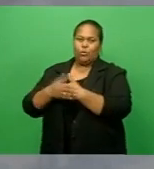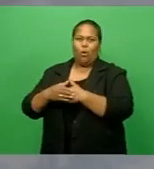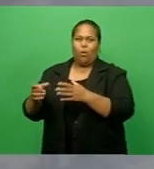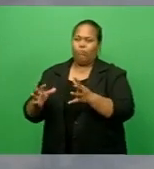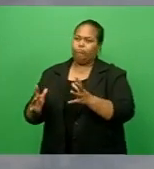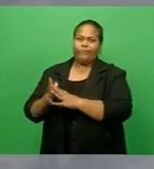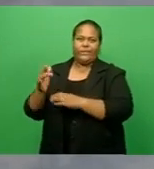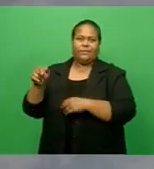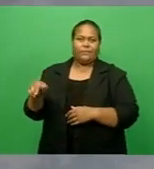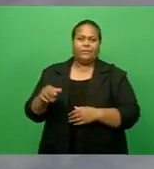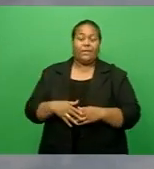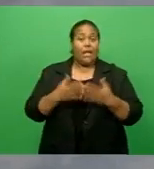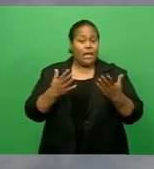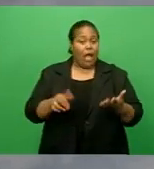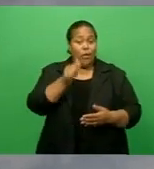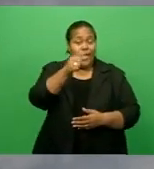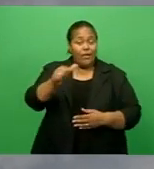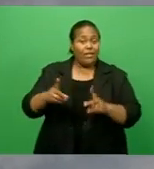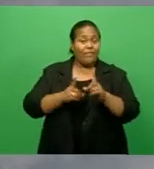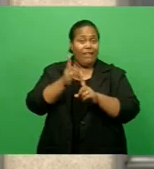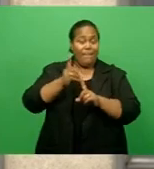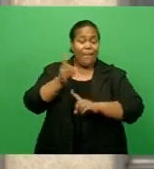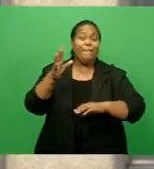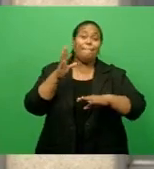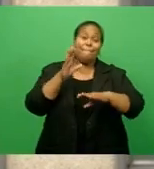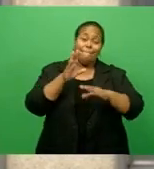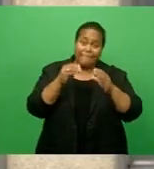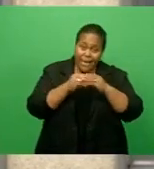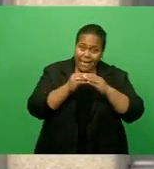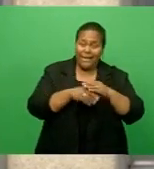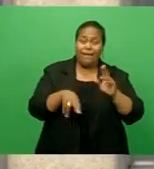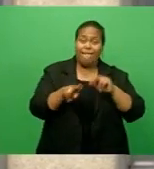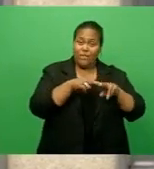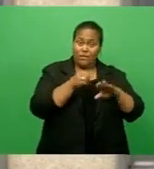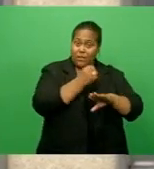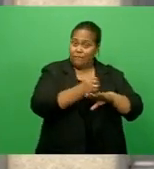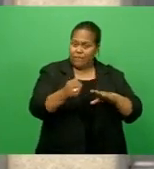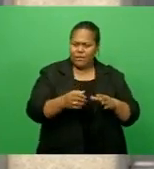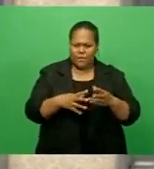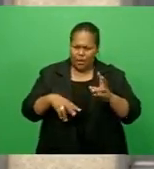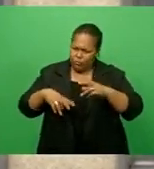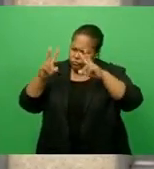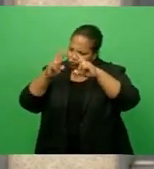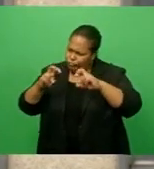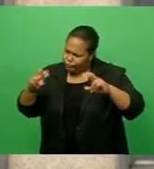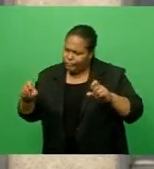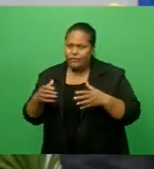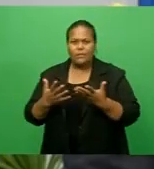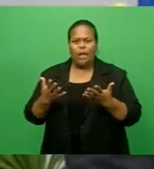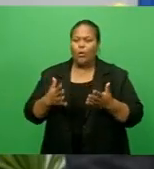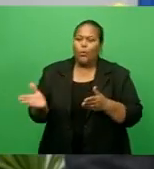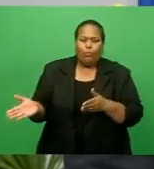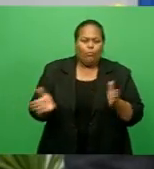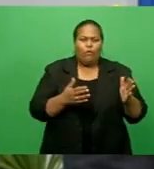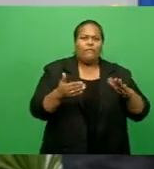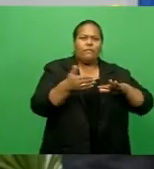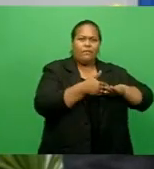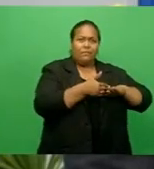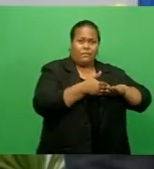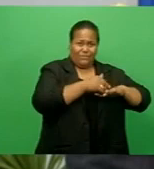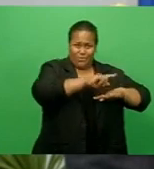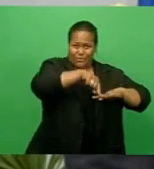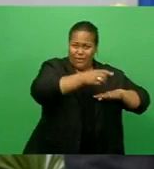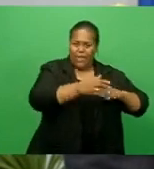the Asian Development Bank in conducting a feasibility study on the relocation of the existing Suva port. This is a